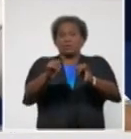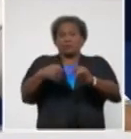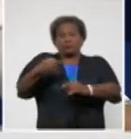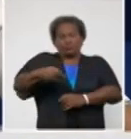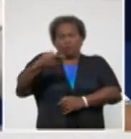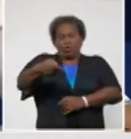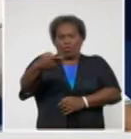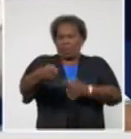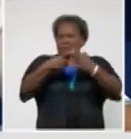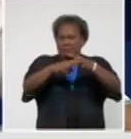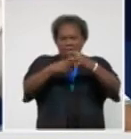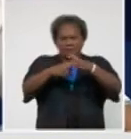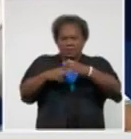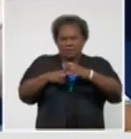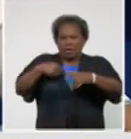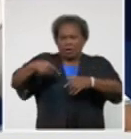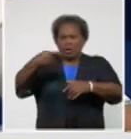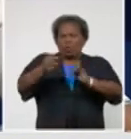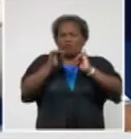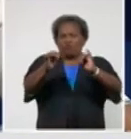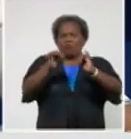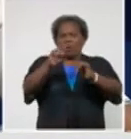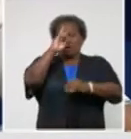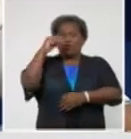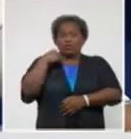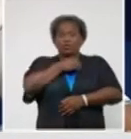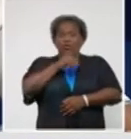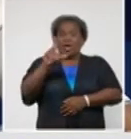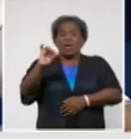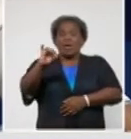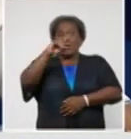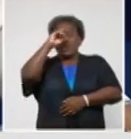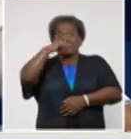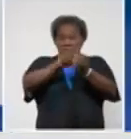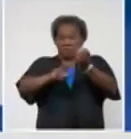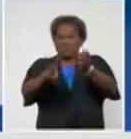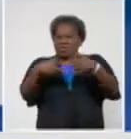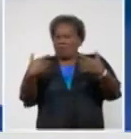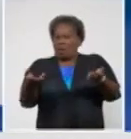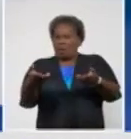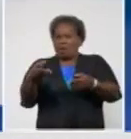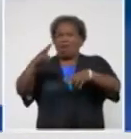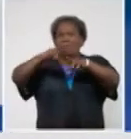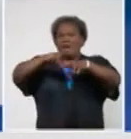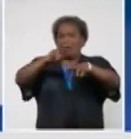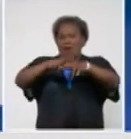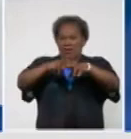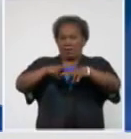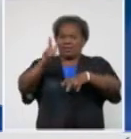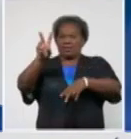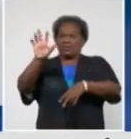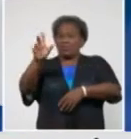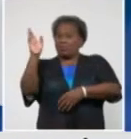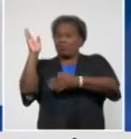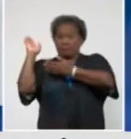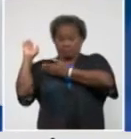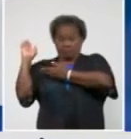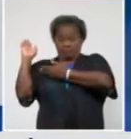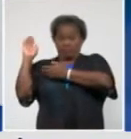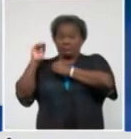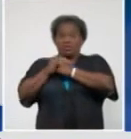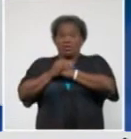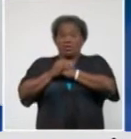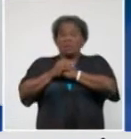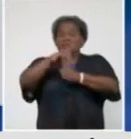Of the 31 cases diagnosed yesterday, 25 belong to Havana, 3 to